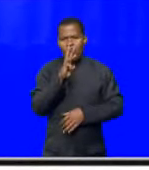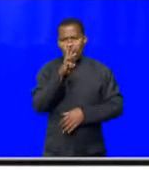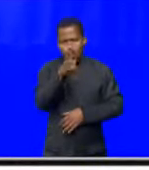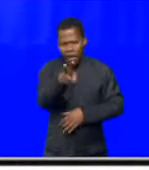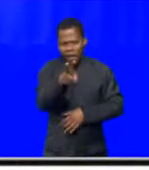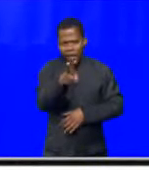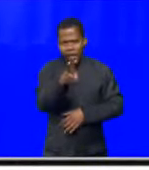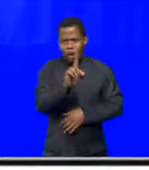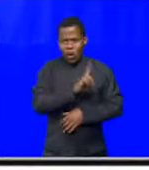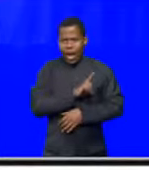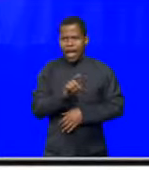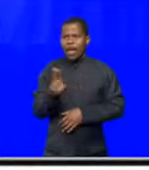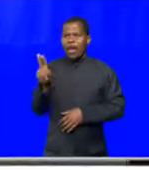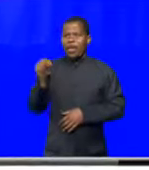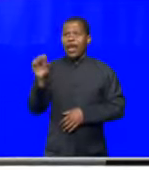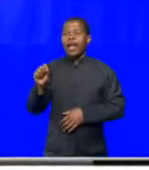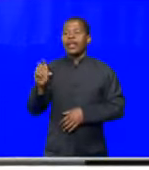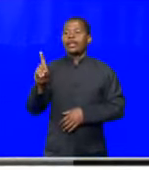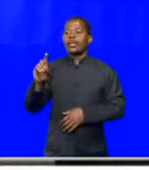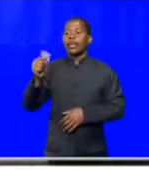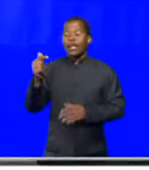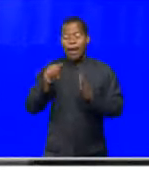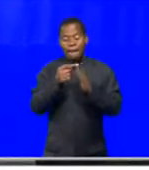all the 17 SDGs.